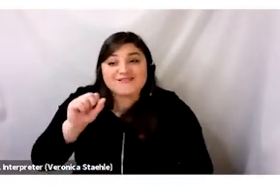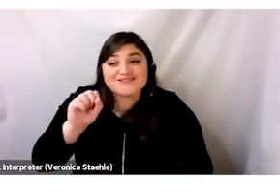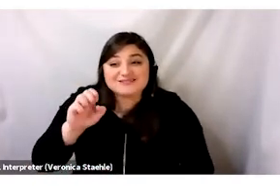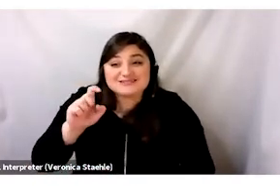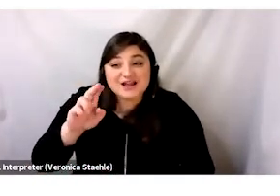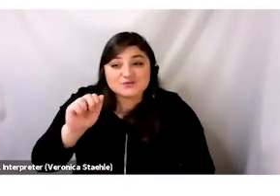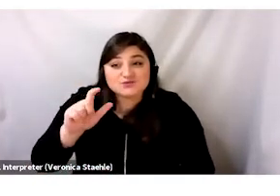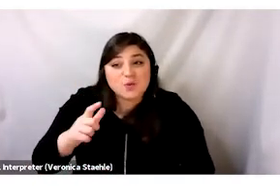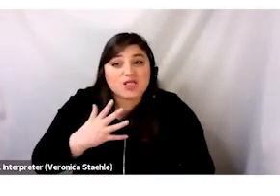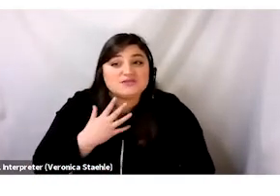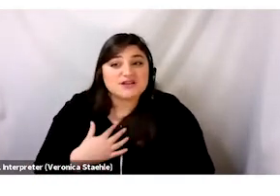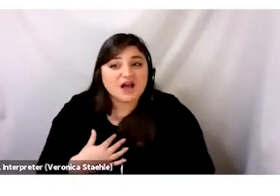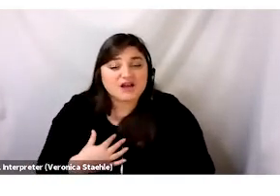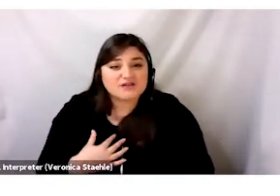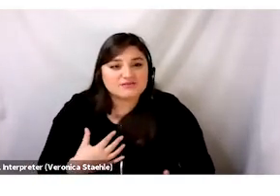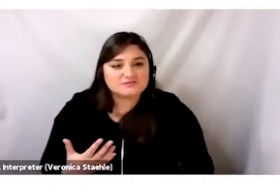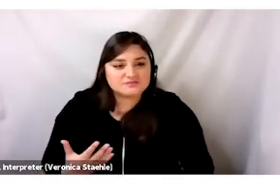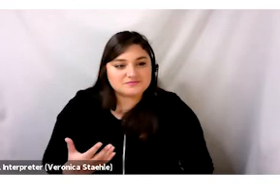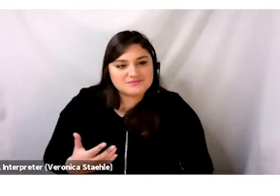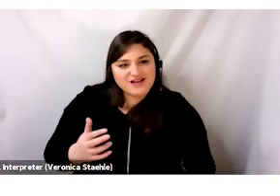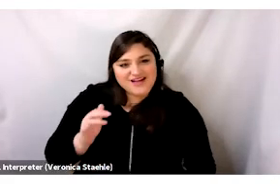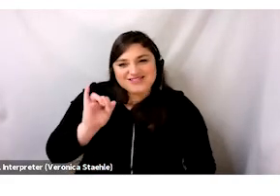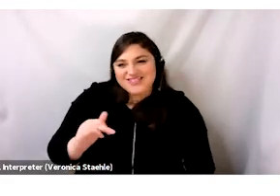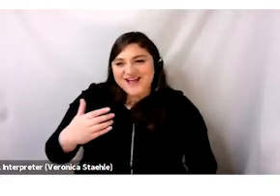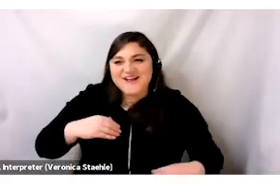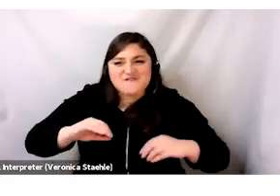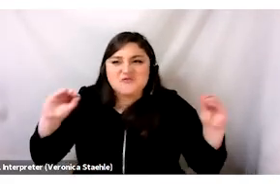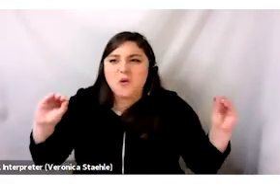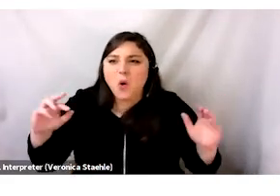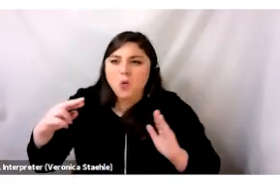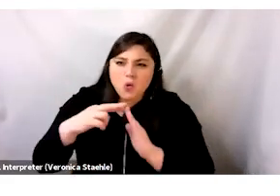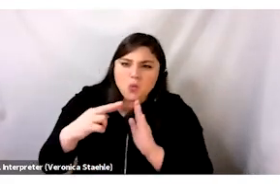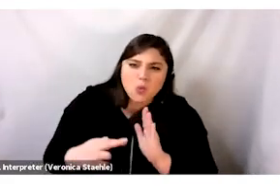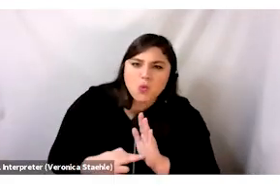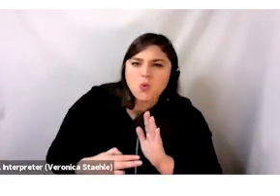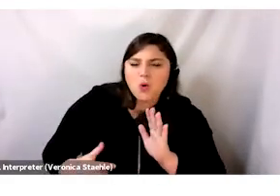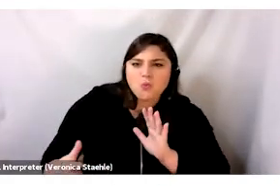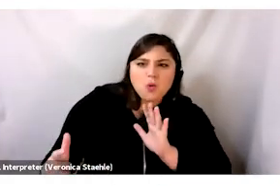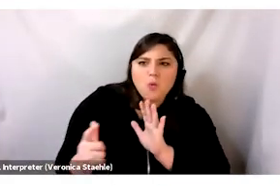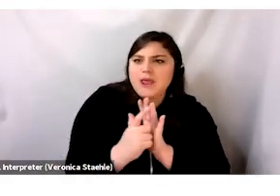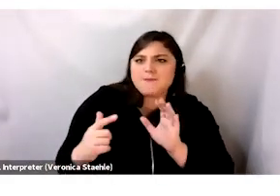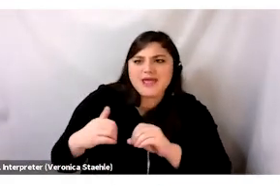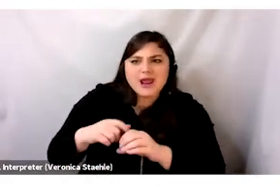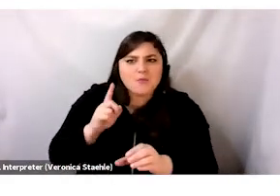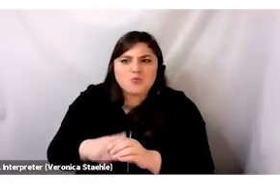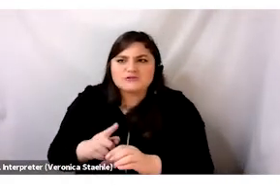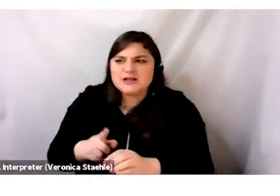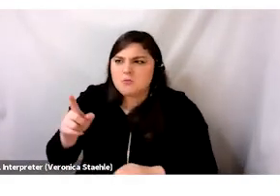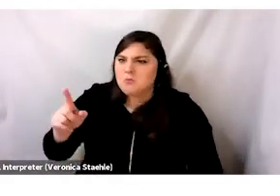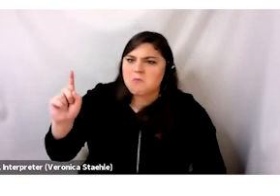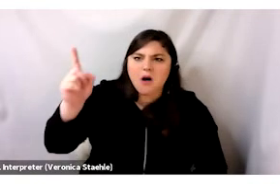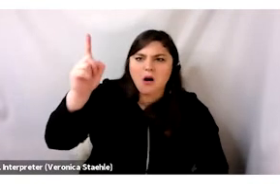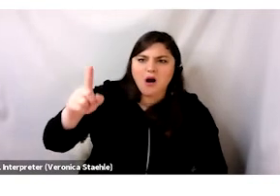desire. There's absolutely no um, prohibition in Buddhism